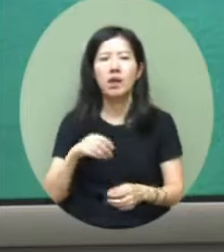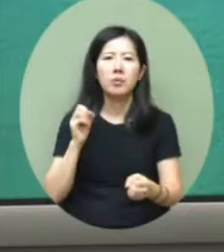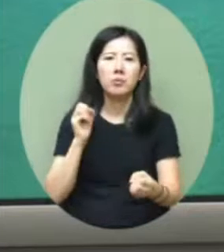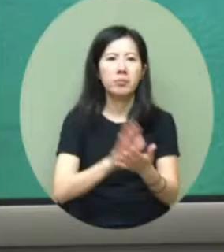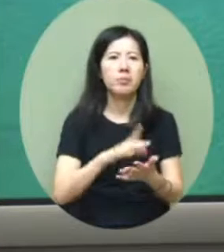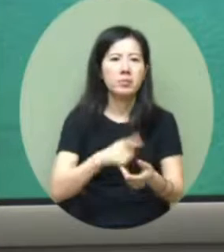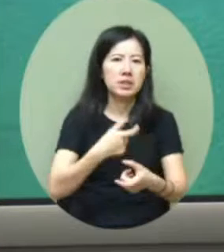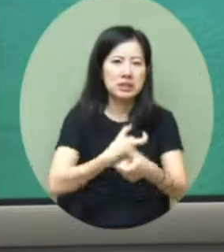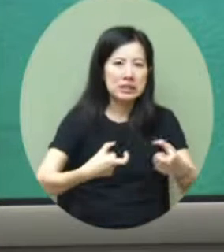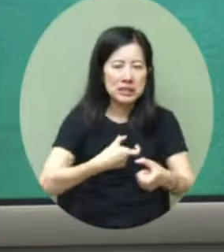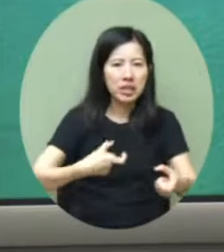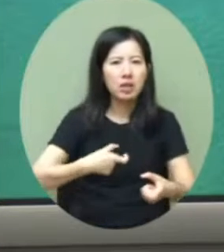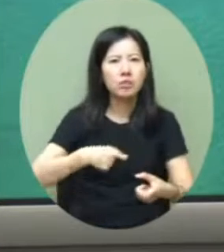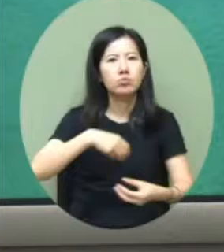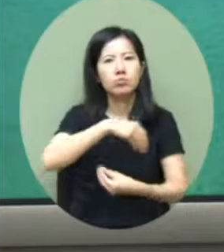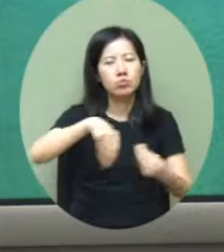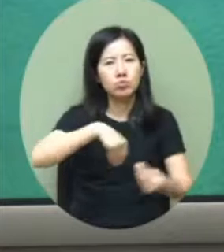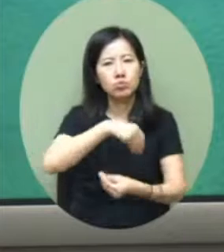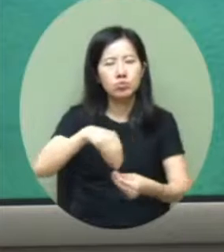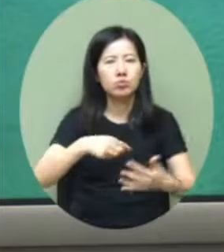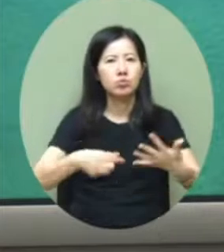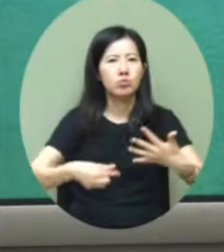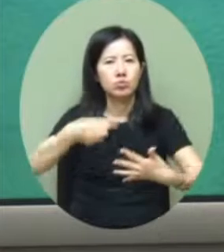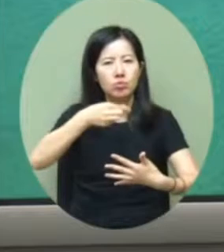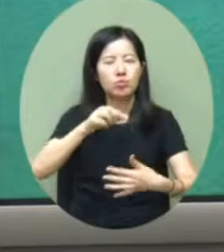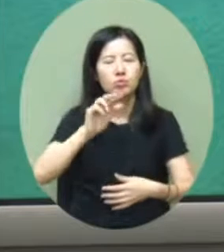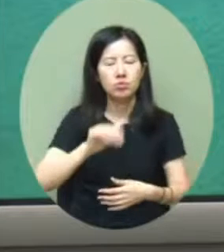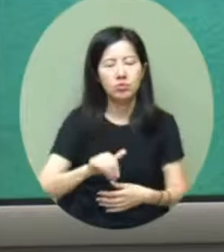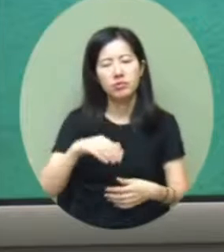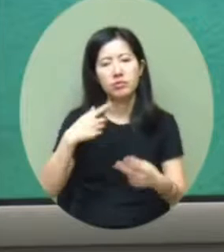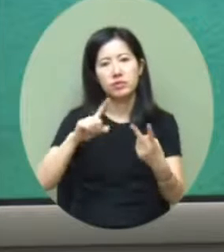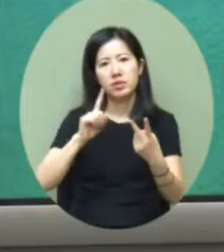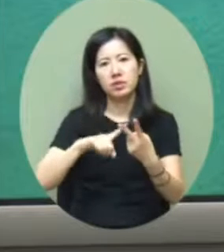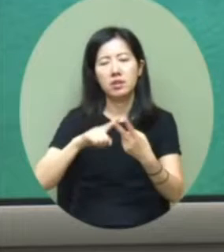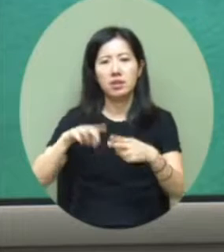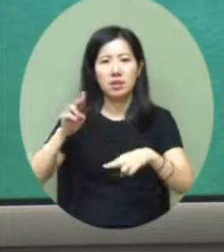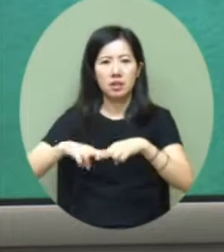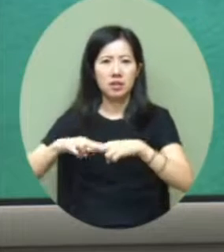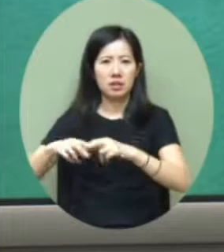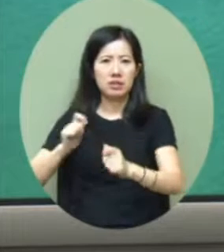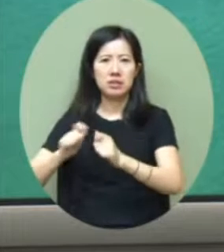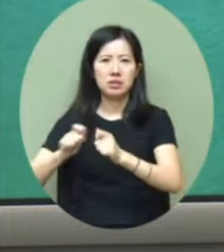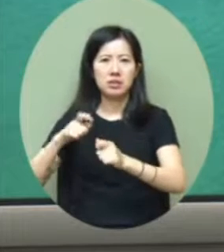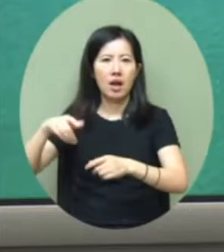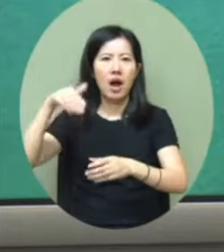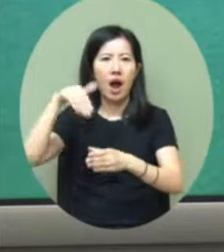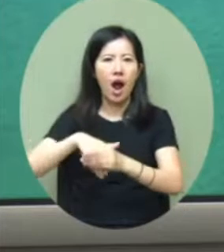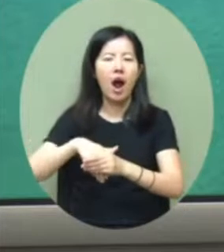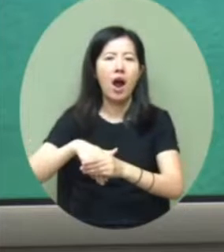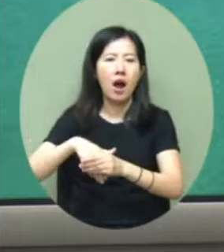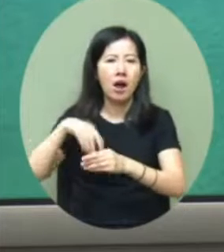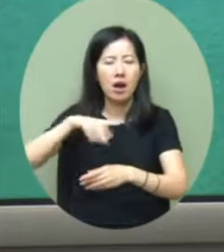say, for example, securities, brokerage, banking, accounting, etc.